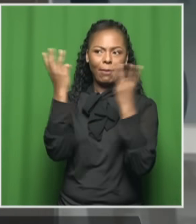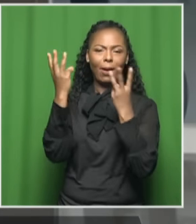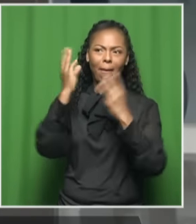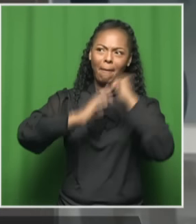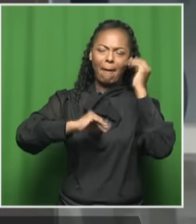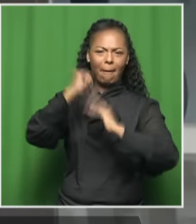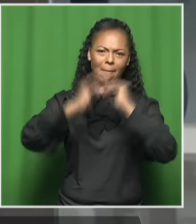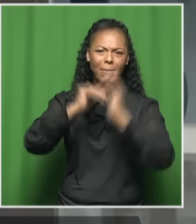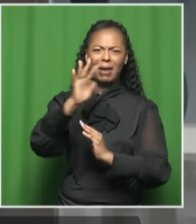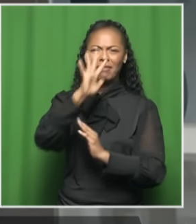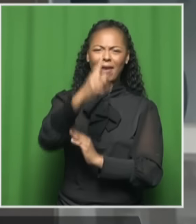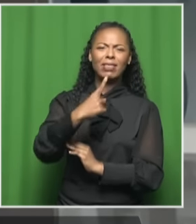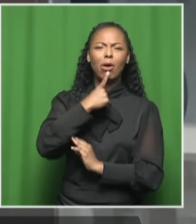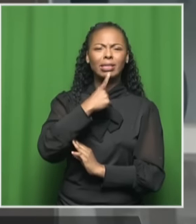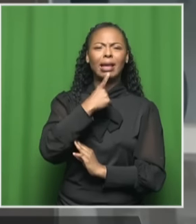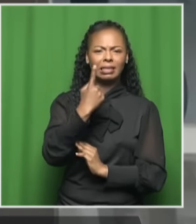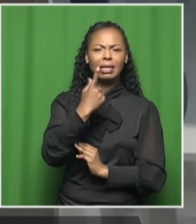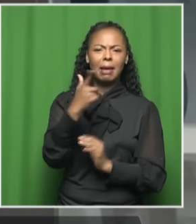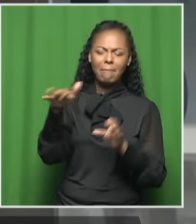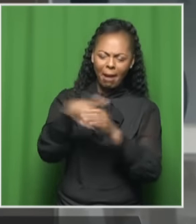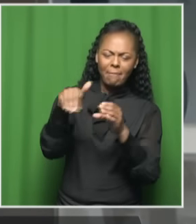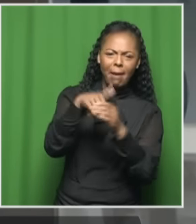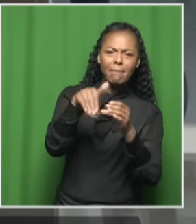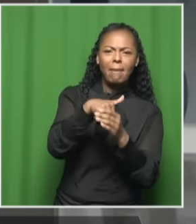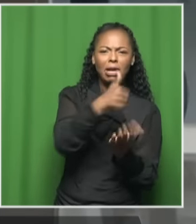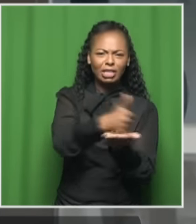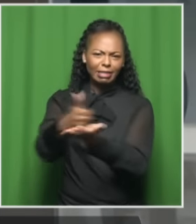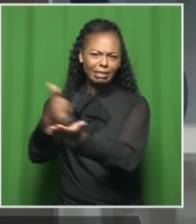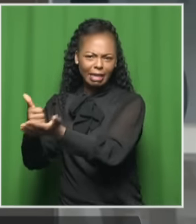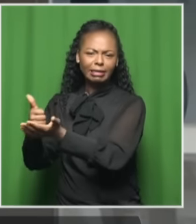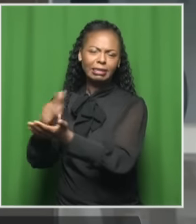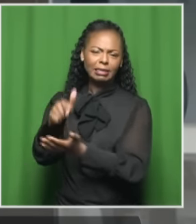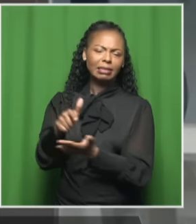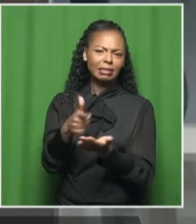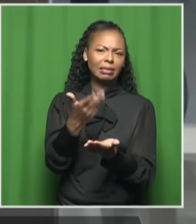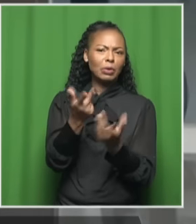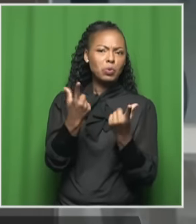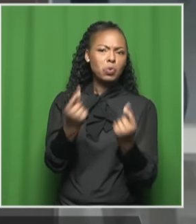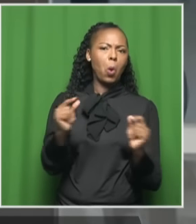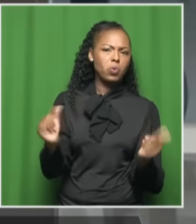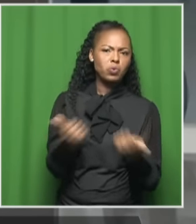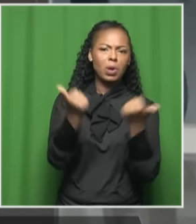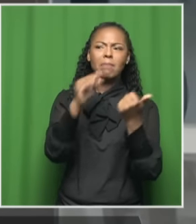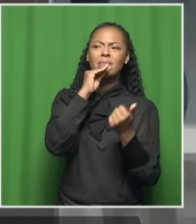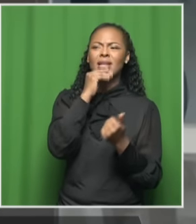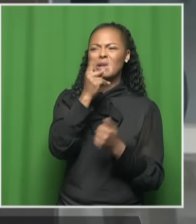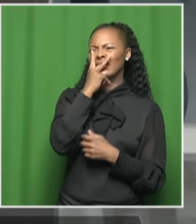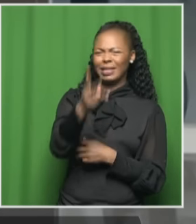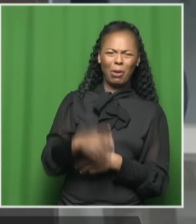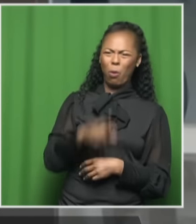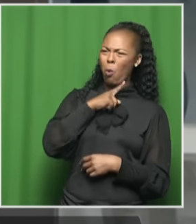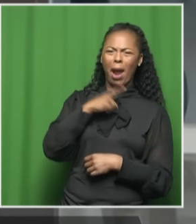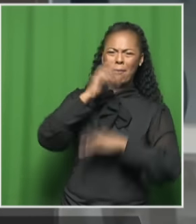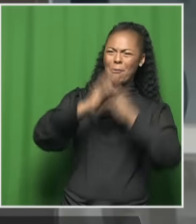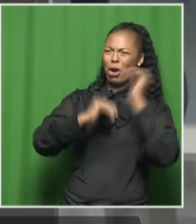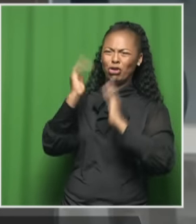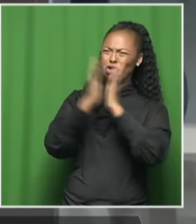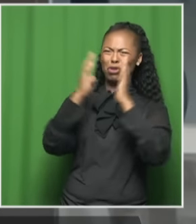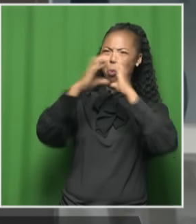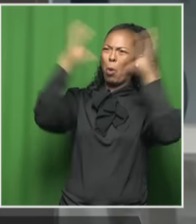something that is a 5,000-seater before it got extended, it was almost seen as if someone is mad, you know. But that's a kind of